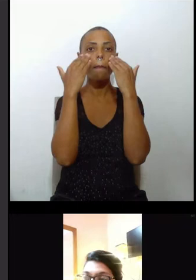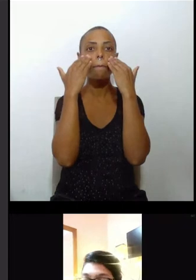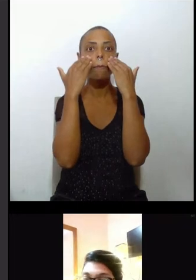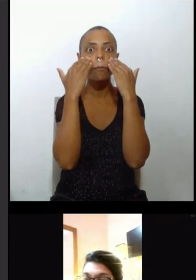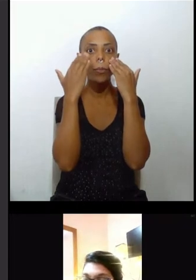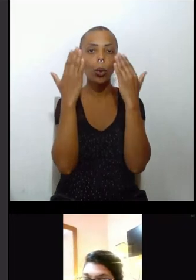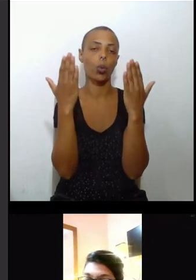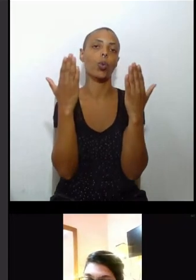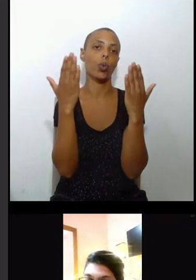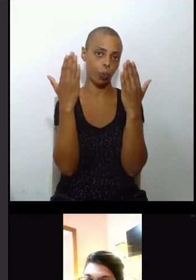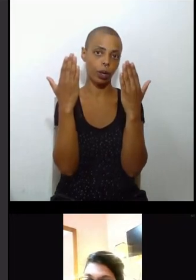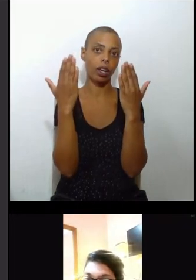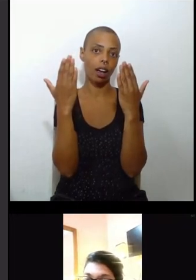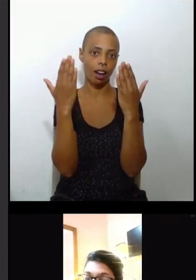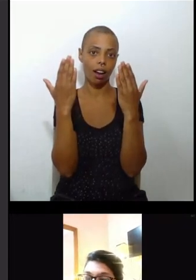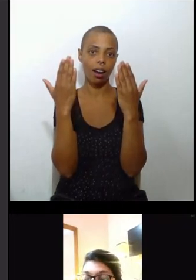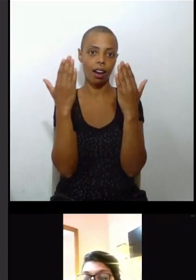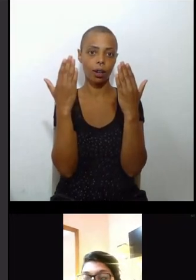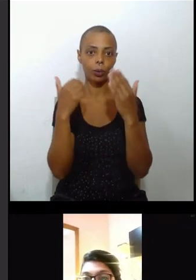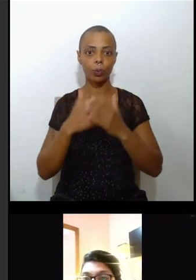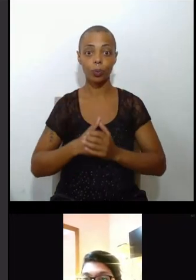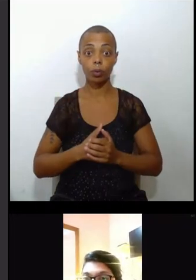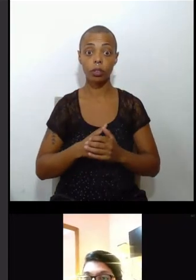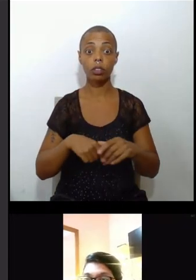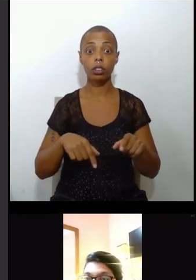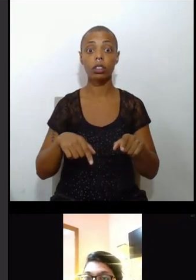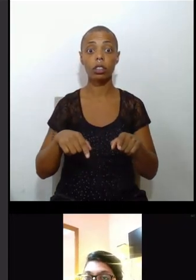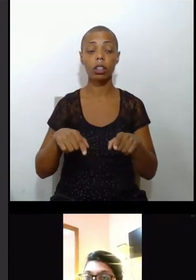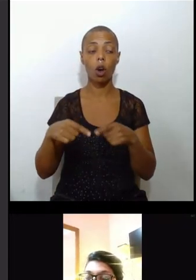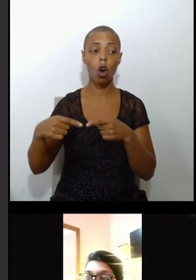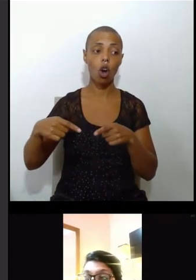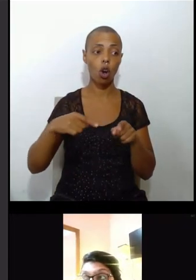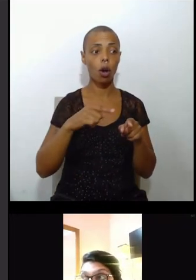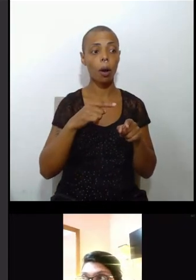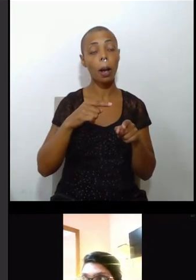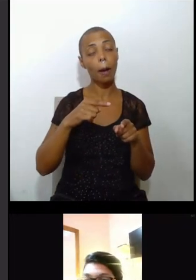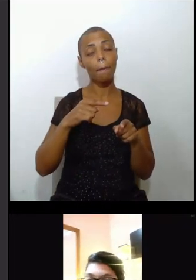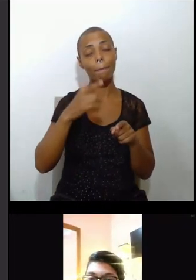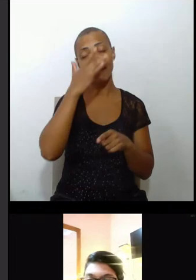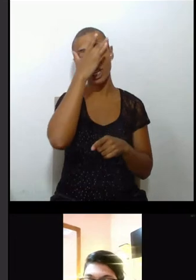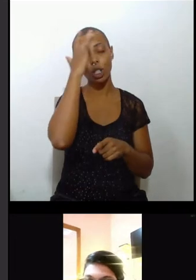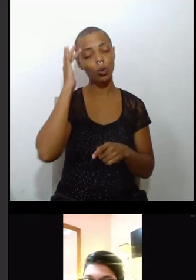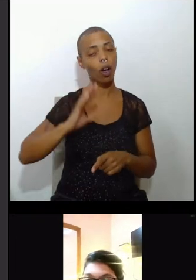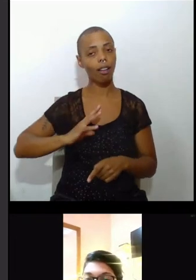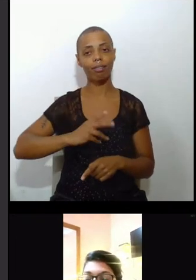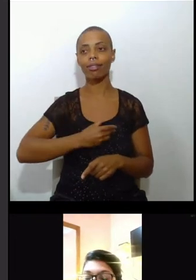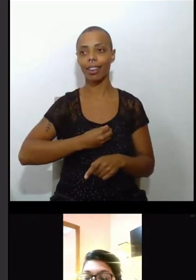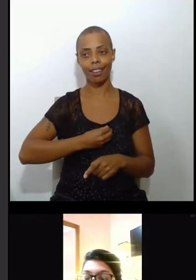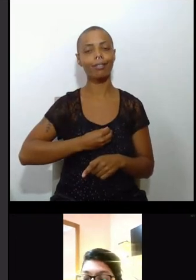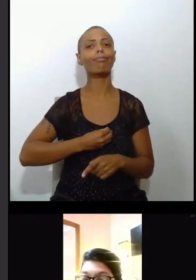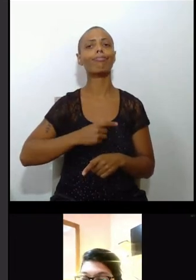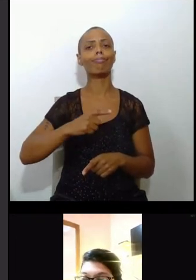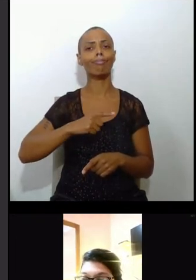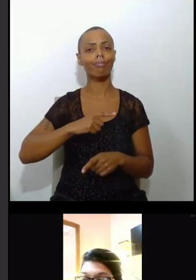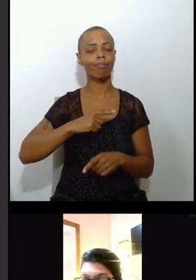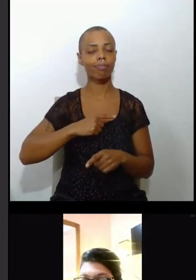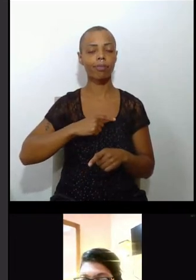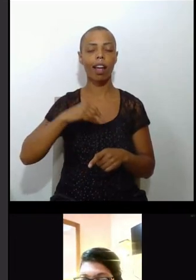subjected to a lot of discrimination even now in the 20 21st century